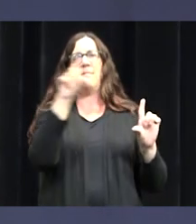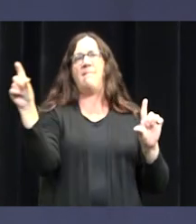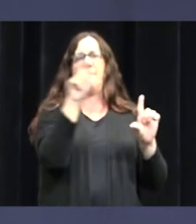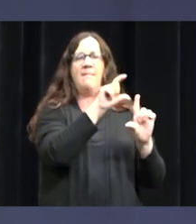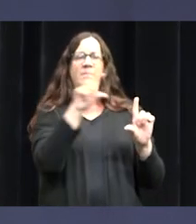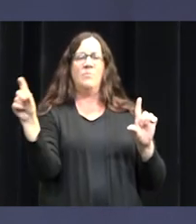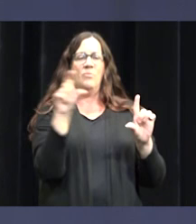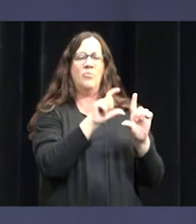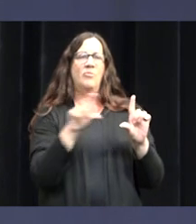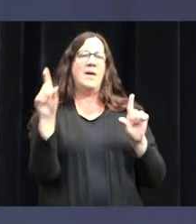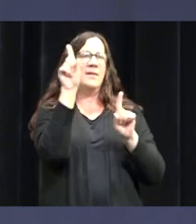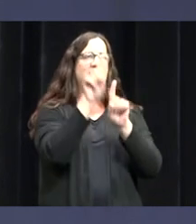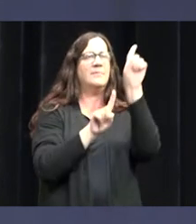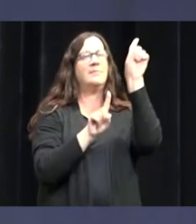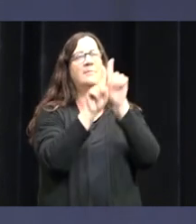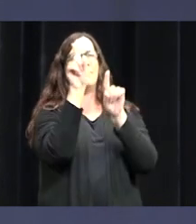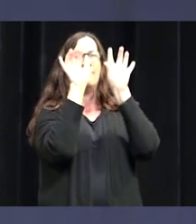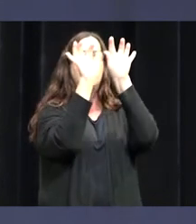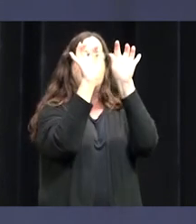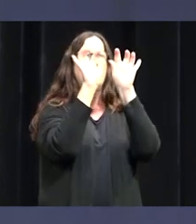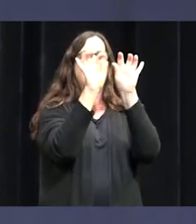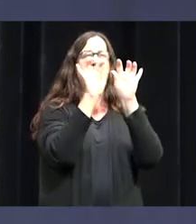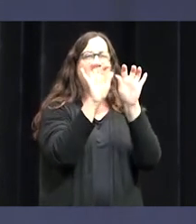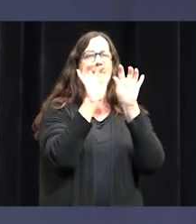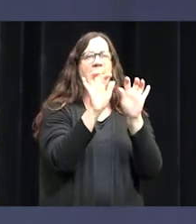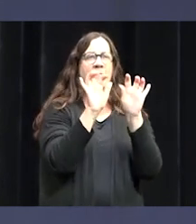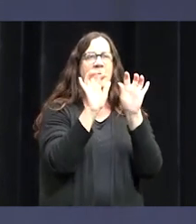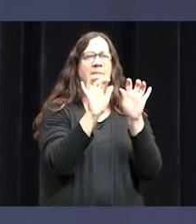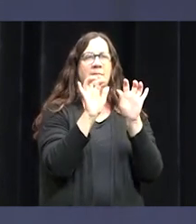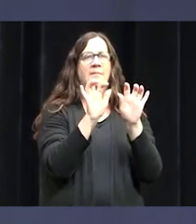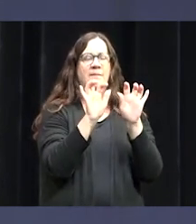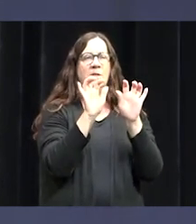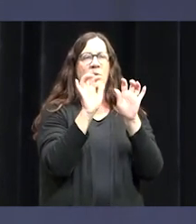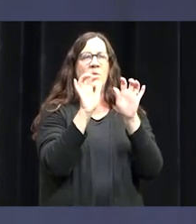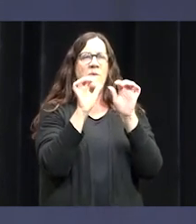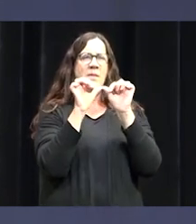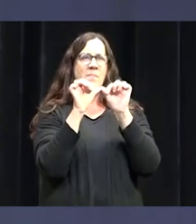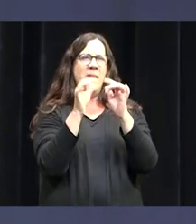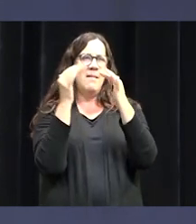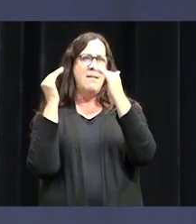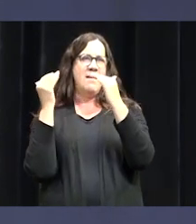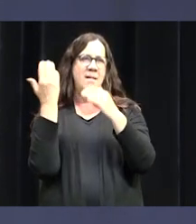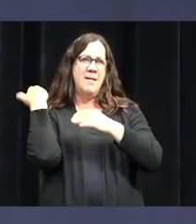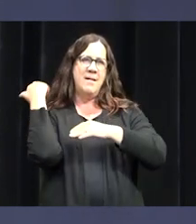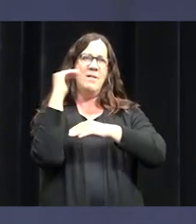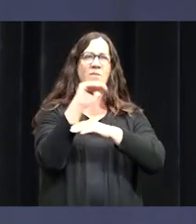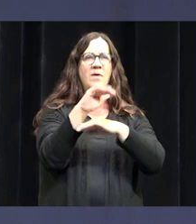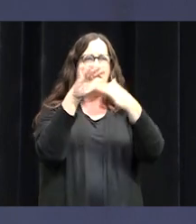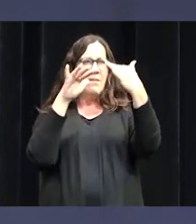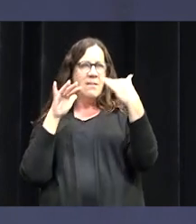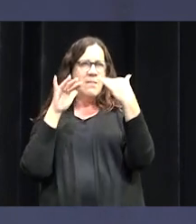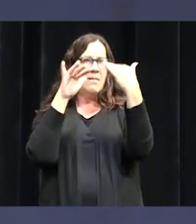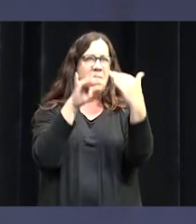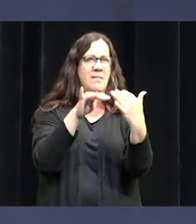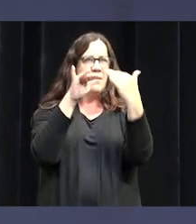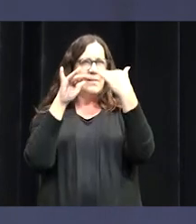broad stripes and bright stars through the